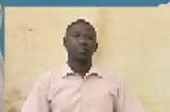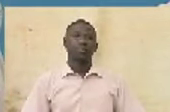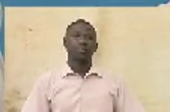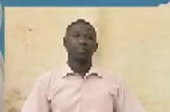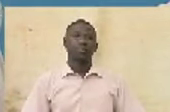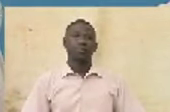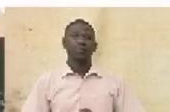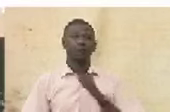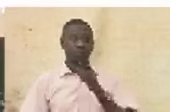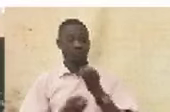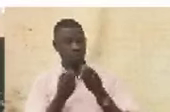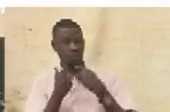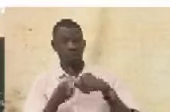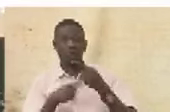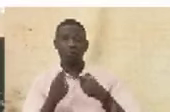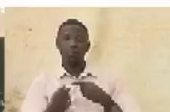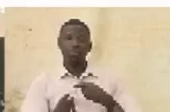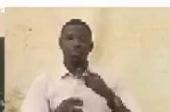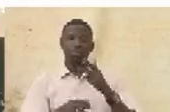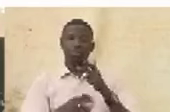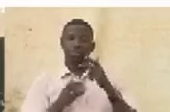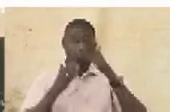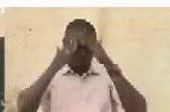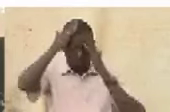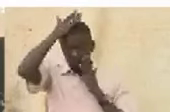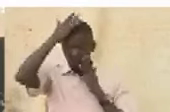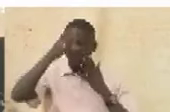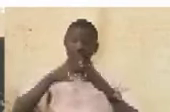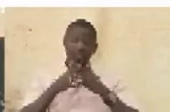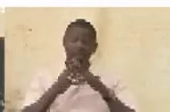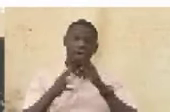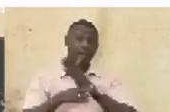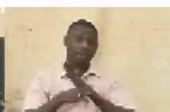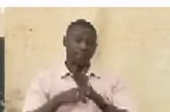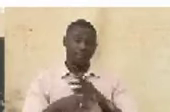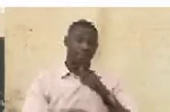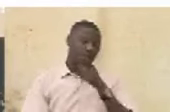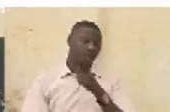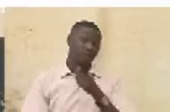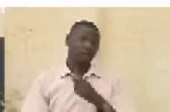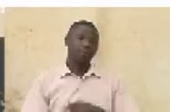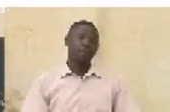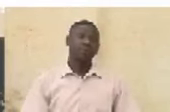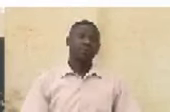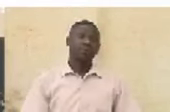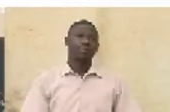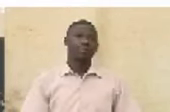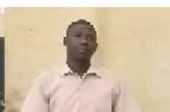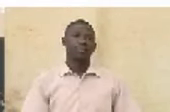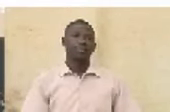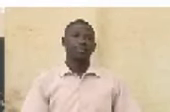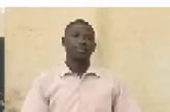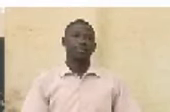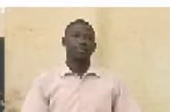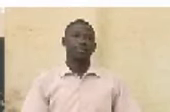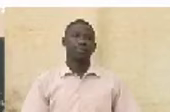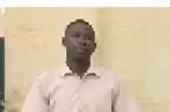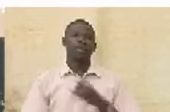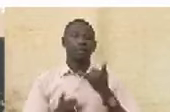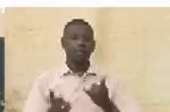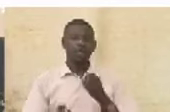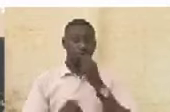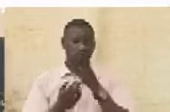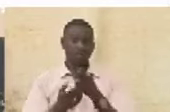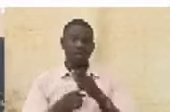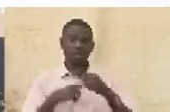You've told us about the presence of soldiers. Yeen fanyi jam fanan ko sojarol fanan benu maberi njele. And now you're mentioning